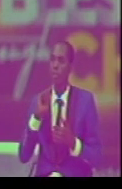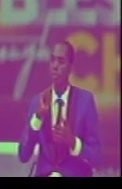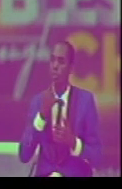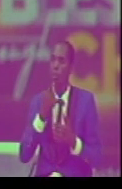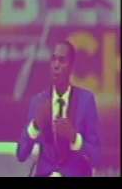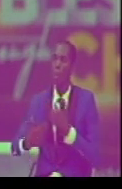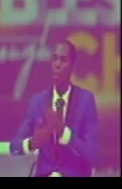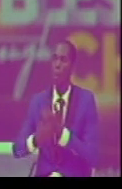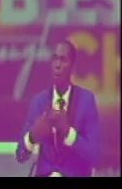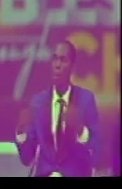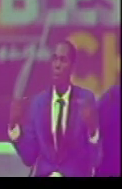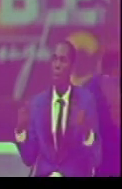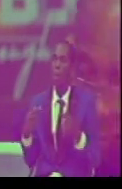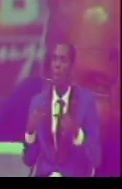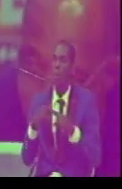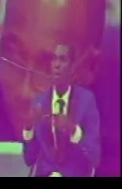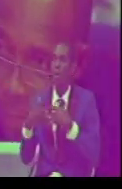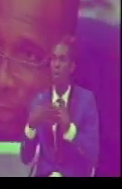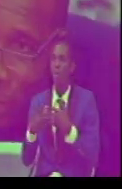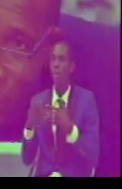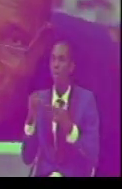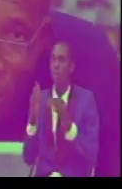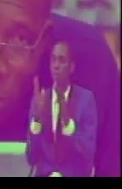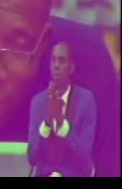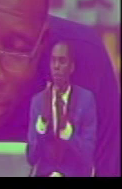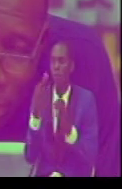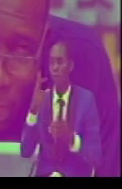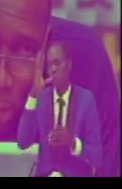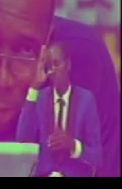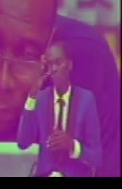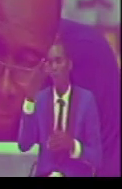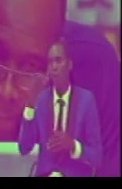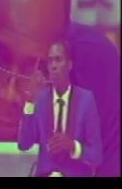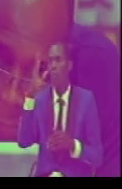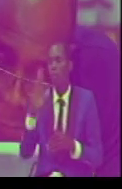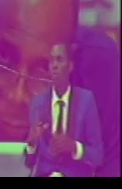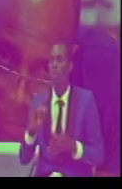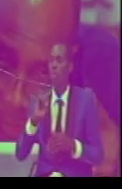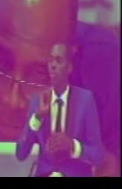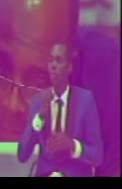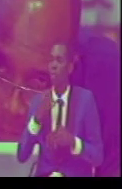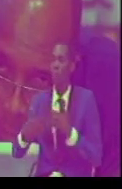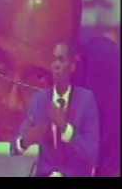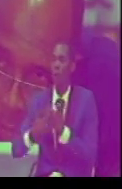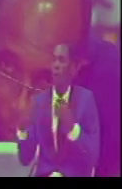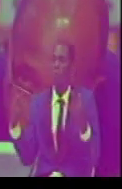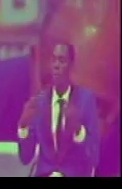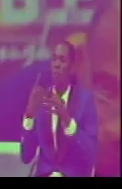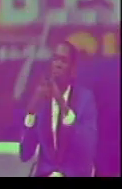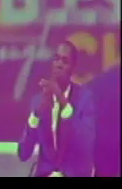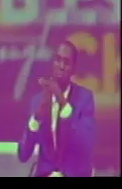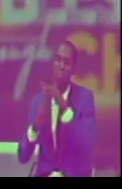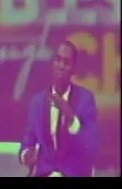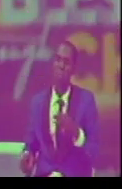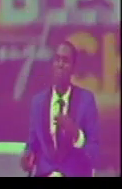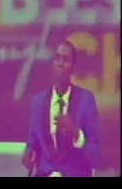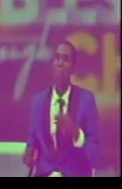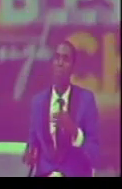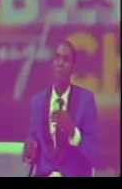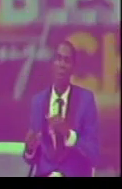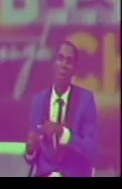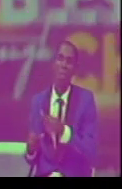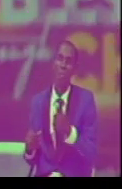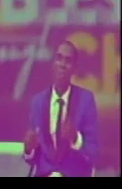having severe back pain. But after the prayer of the man of God, the back pain